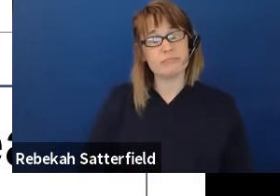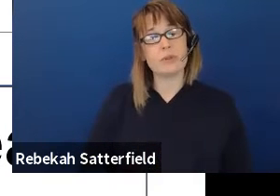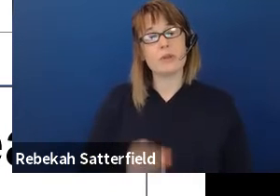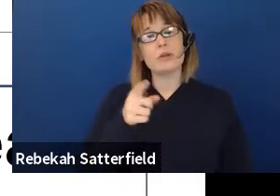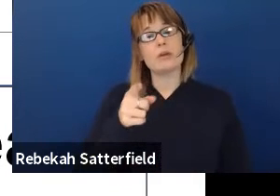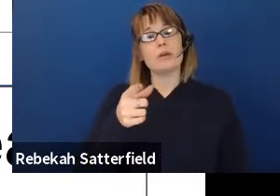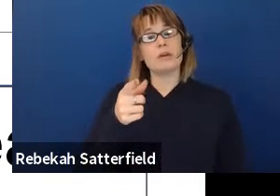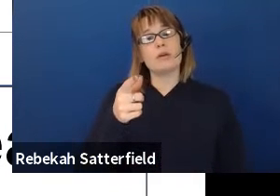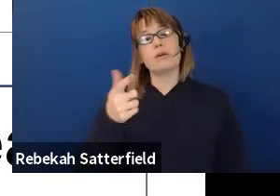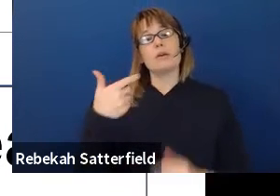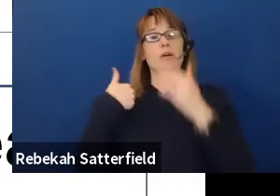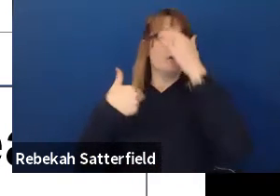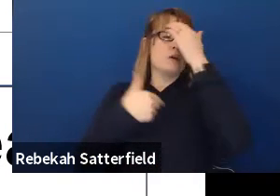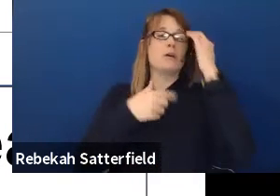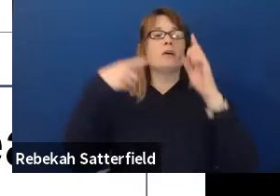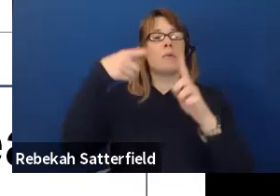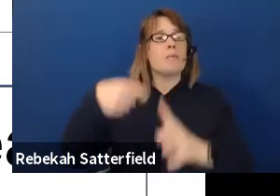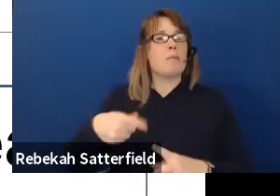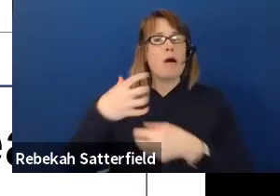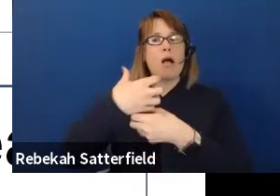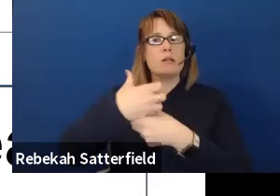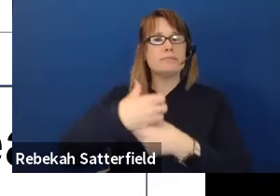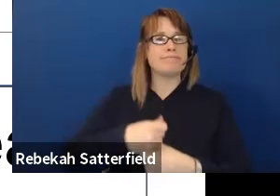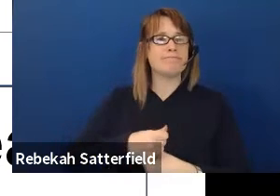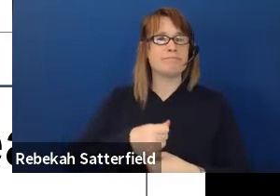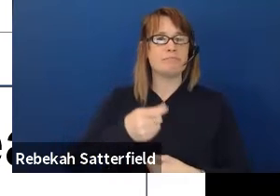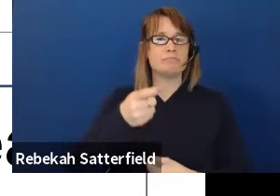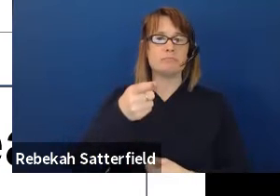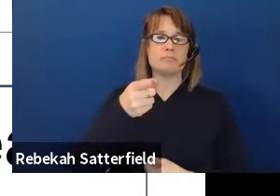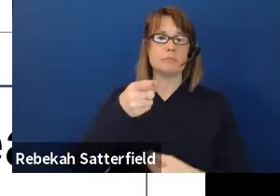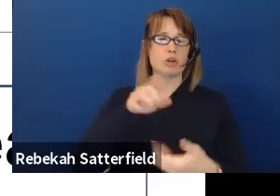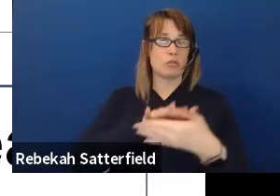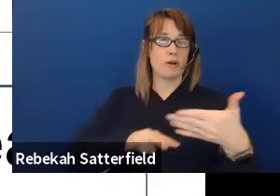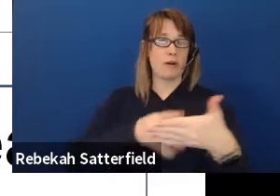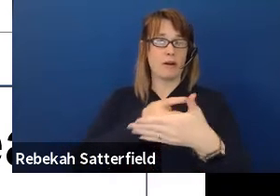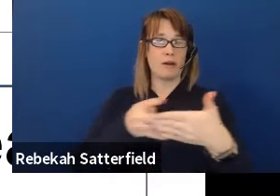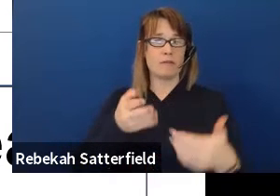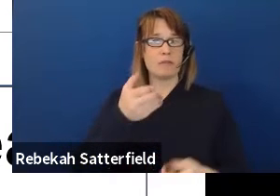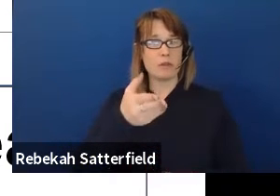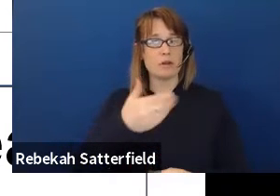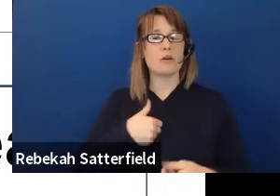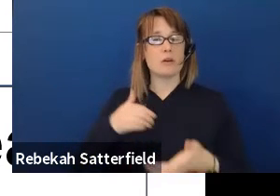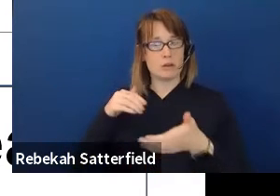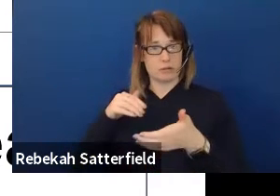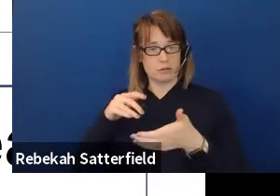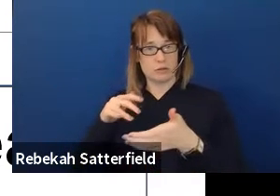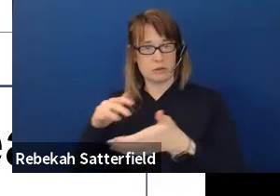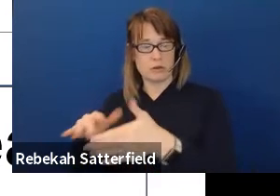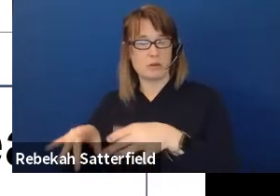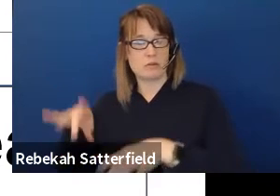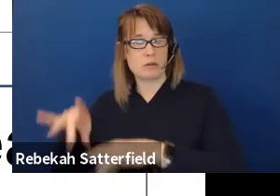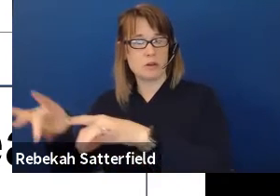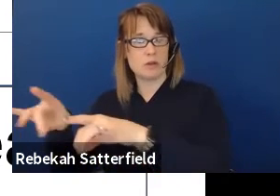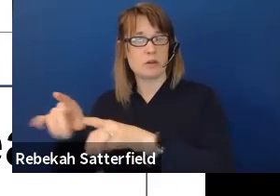to really sum up what you're looking at on this screen, on this graph, the study results on here are